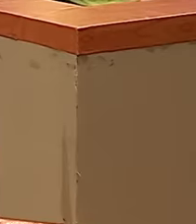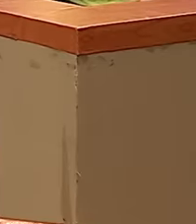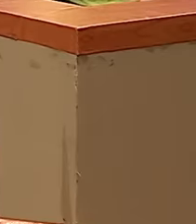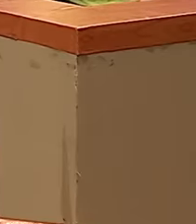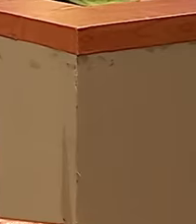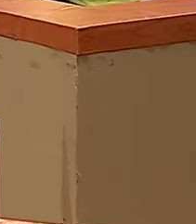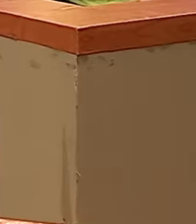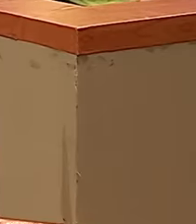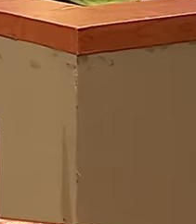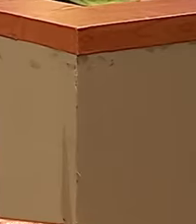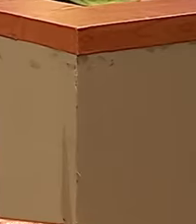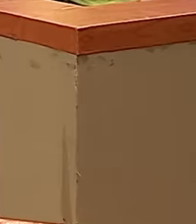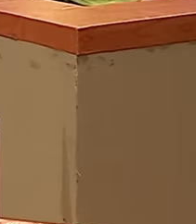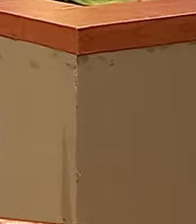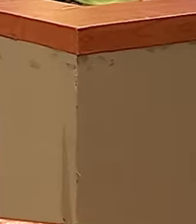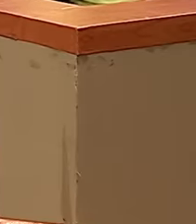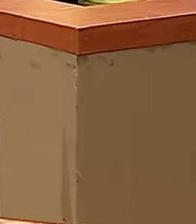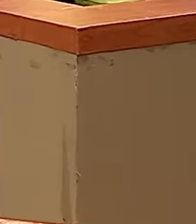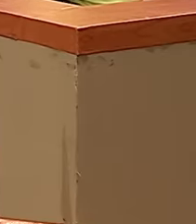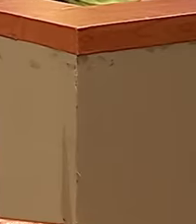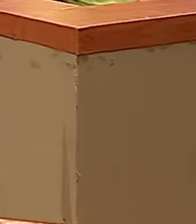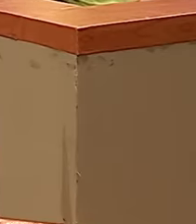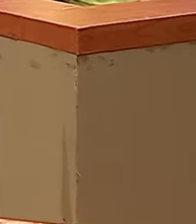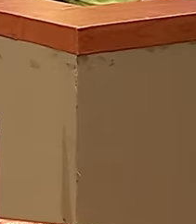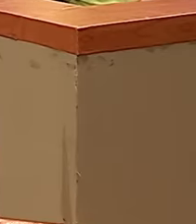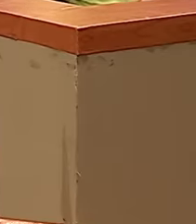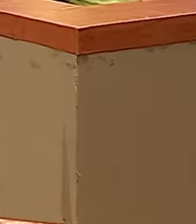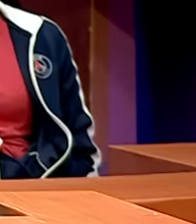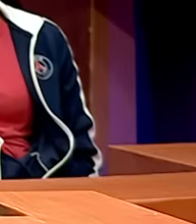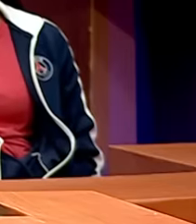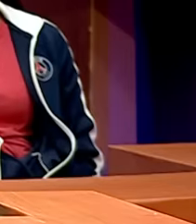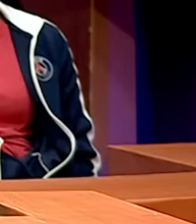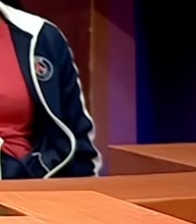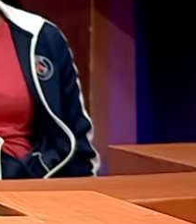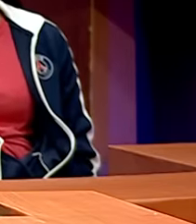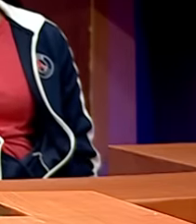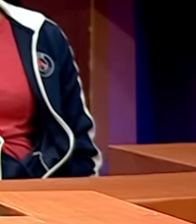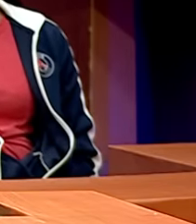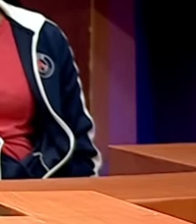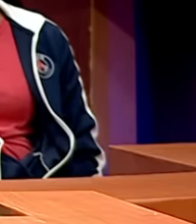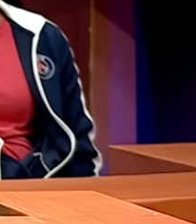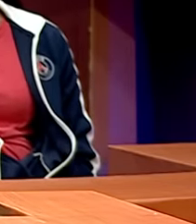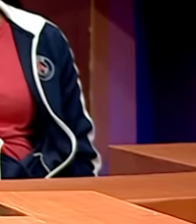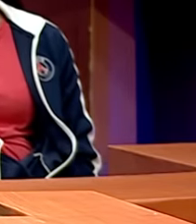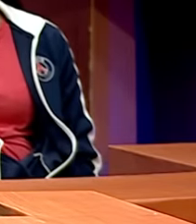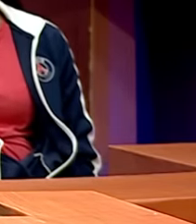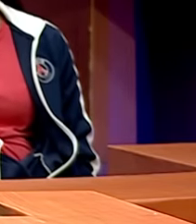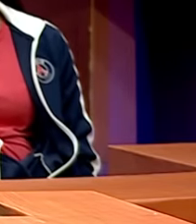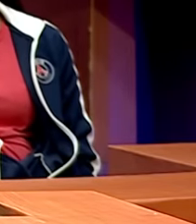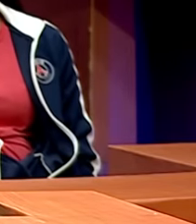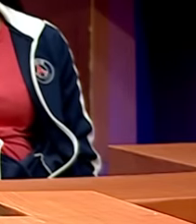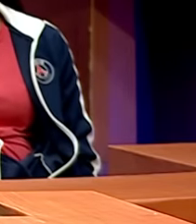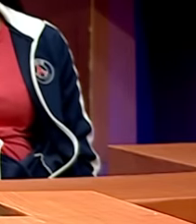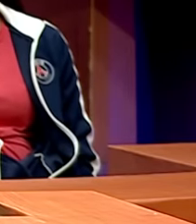John, agrees that he married Deborah, being fully aware of the fact that she has a child from her first marriage. But